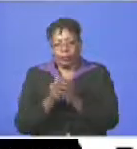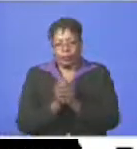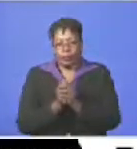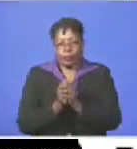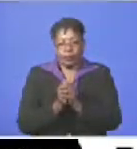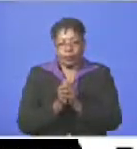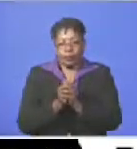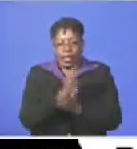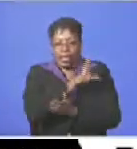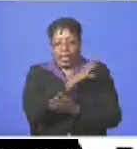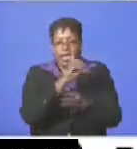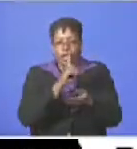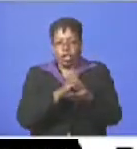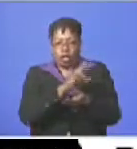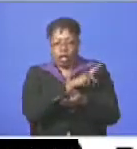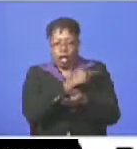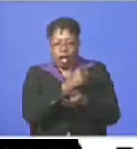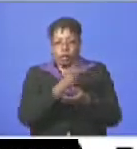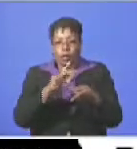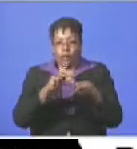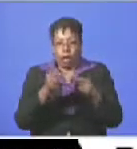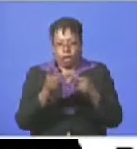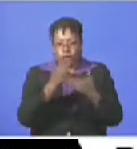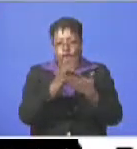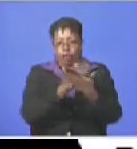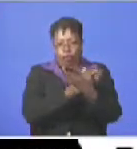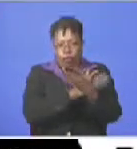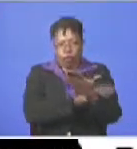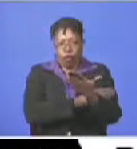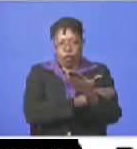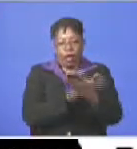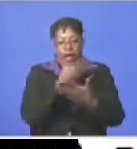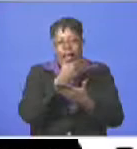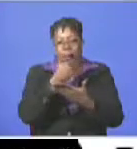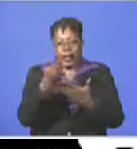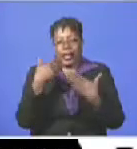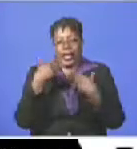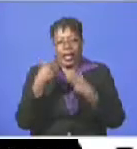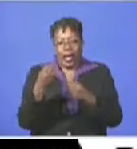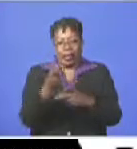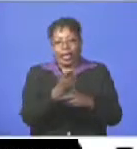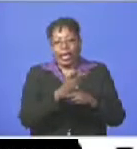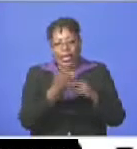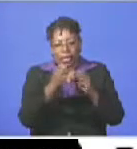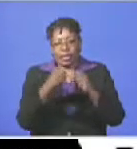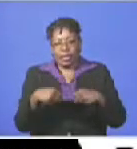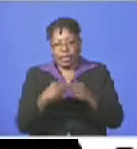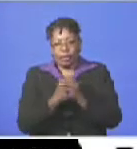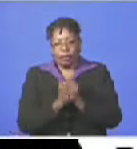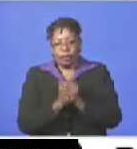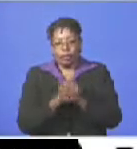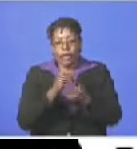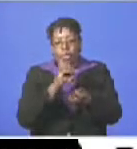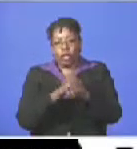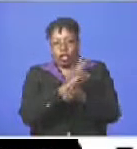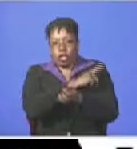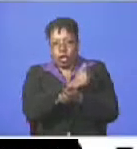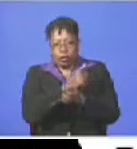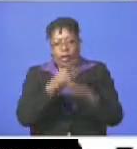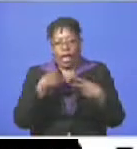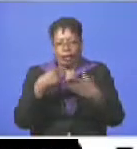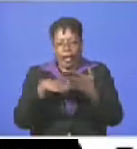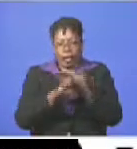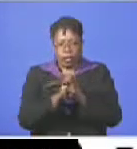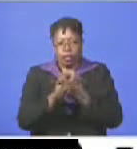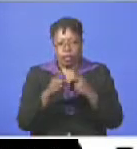Cleveland Clinic and Doctors Hospital have partnered to improve the delivery of healthcare services in the Bahamas. Through an agreement, Doctors Hospital will have